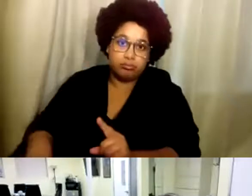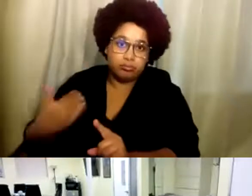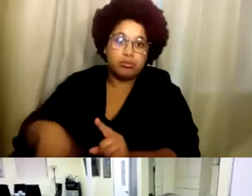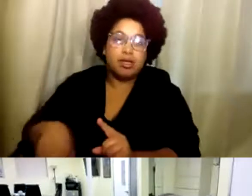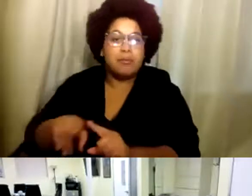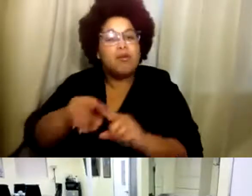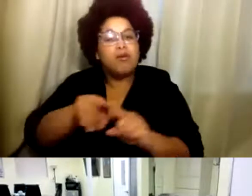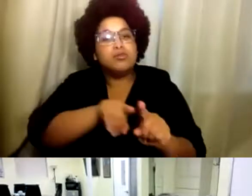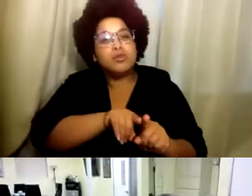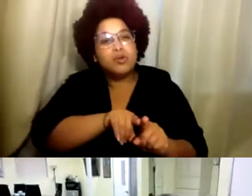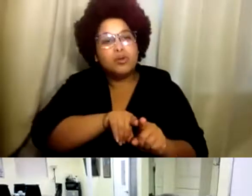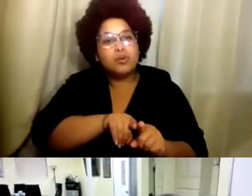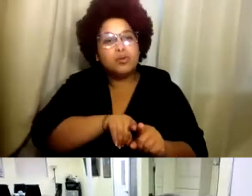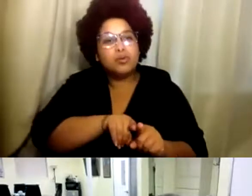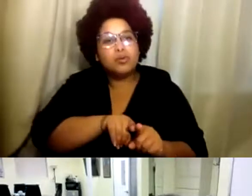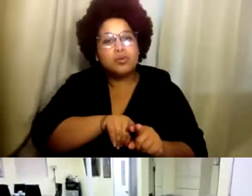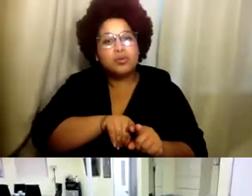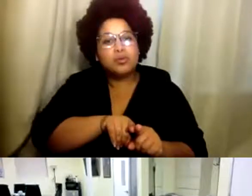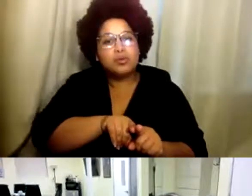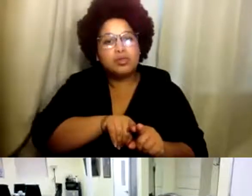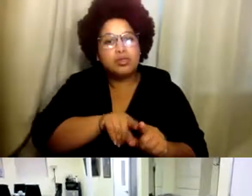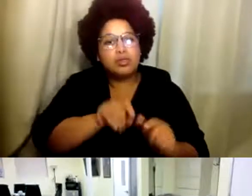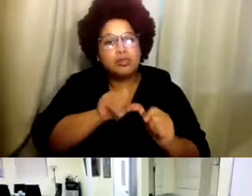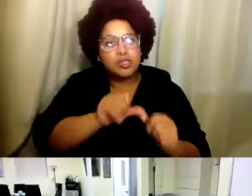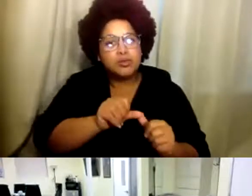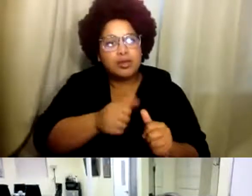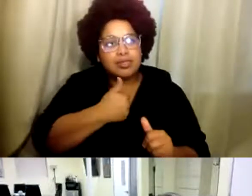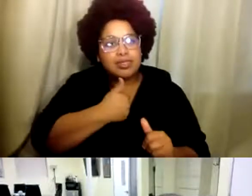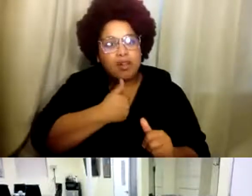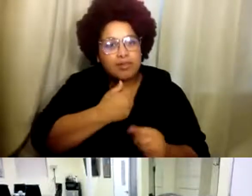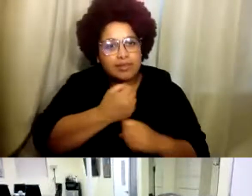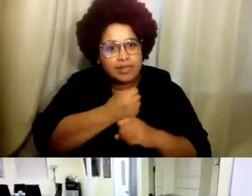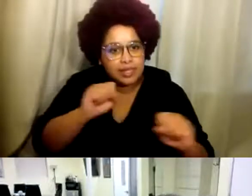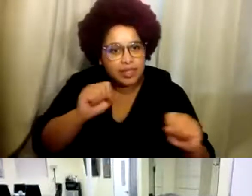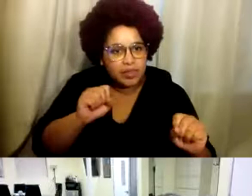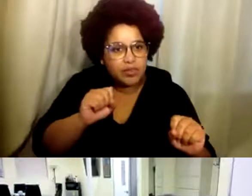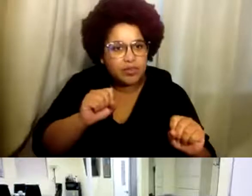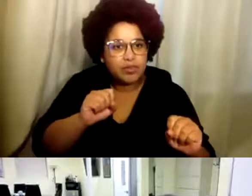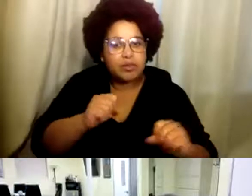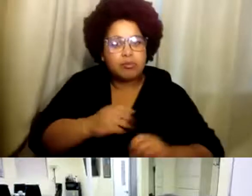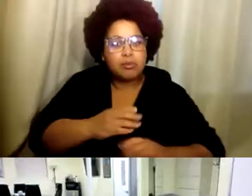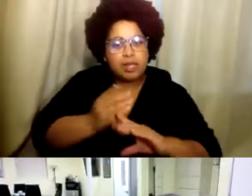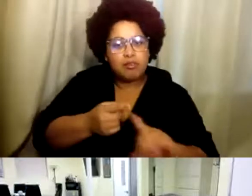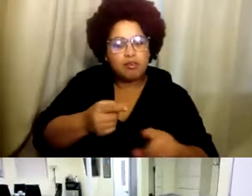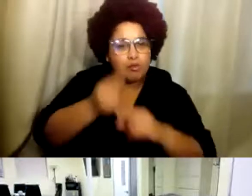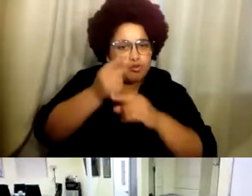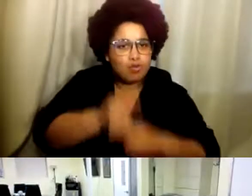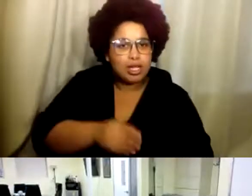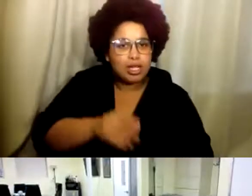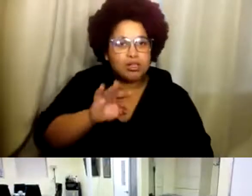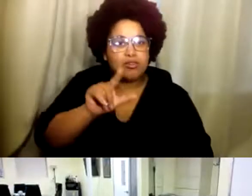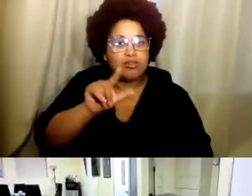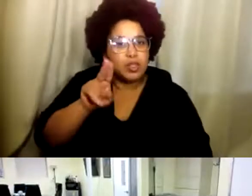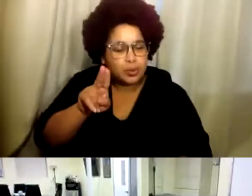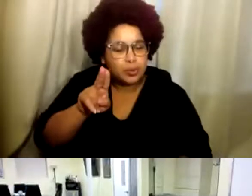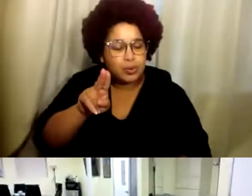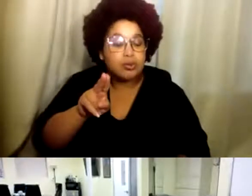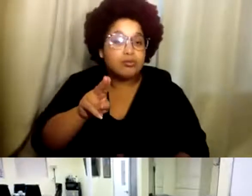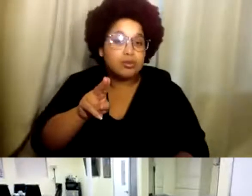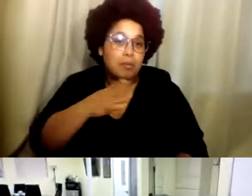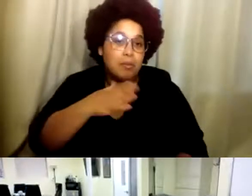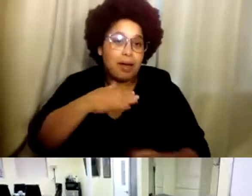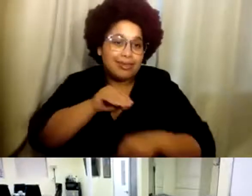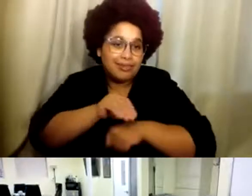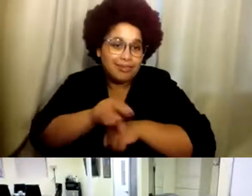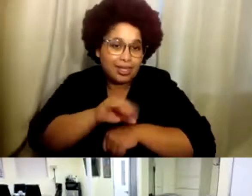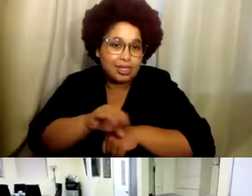but also just to keep ourselves safe and healthy from regular flus and things like that. So that would be my advice